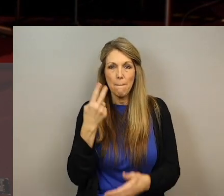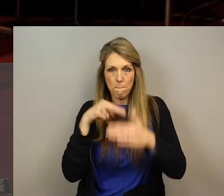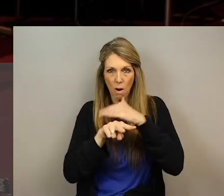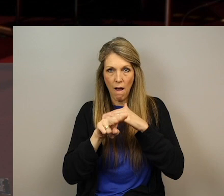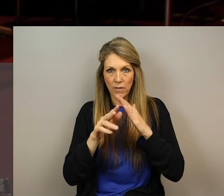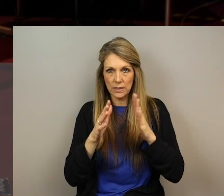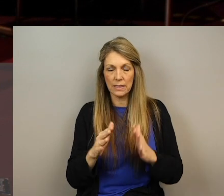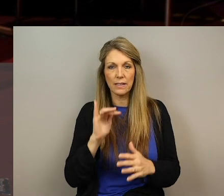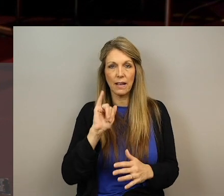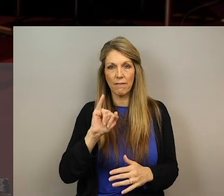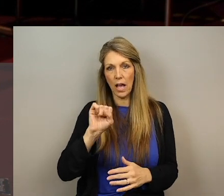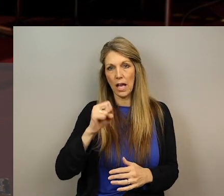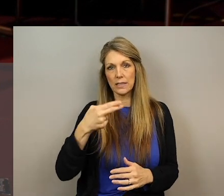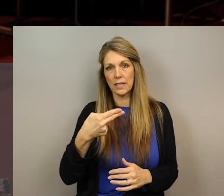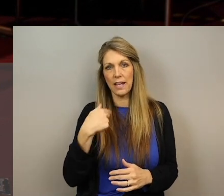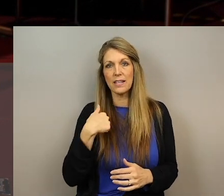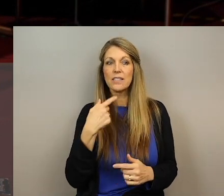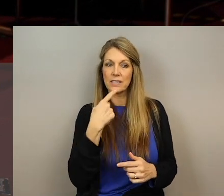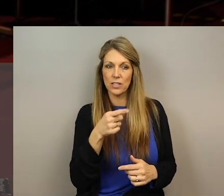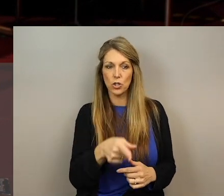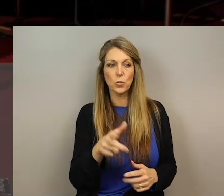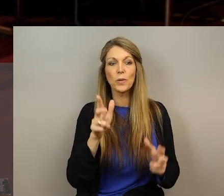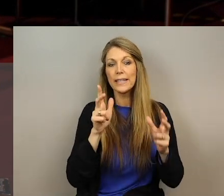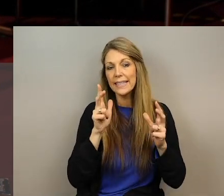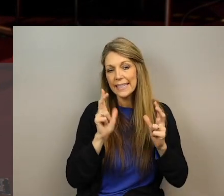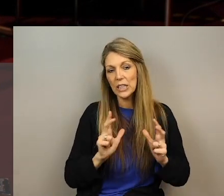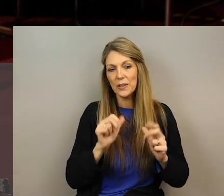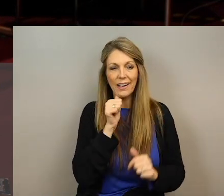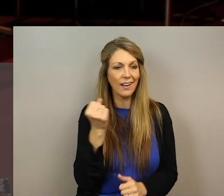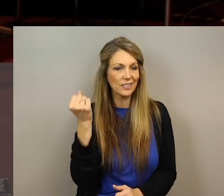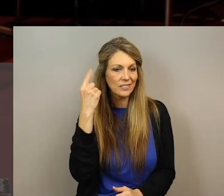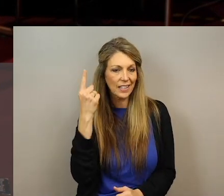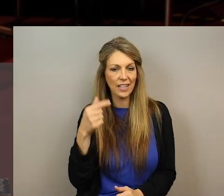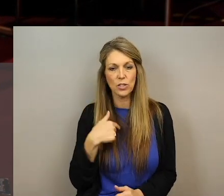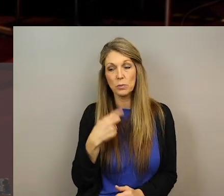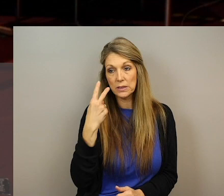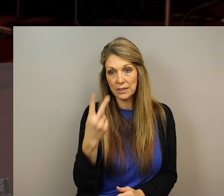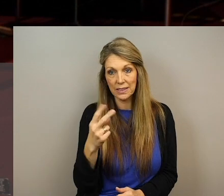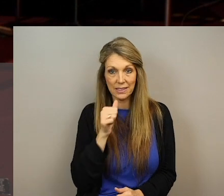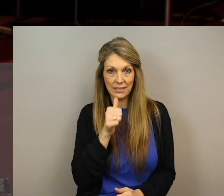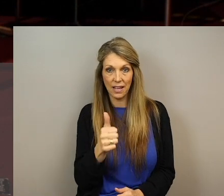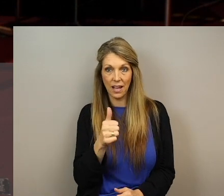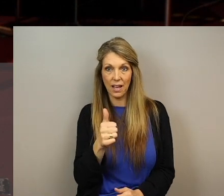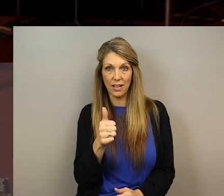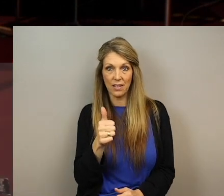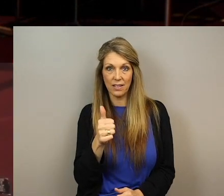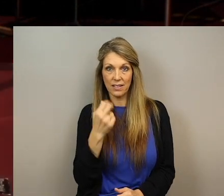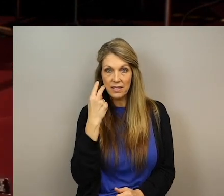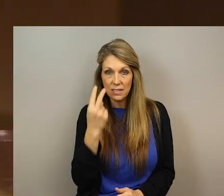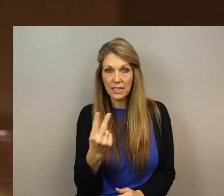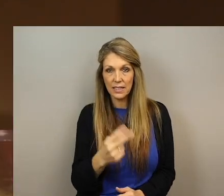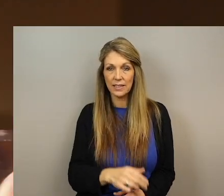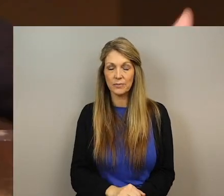of Isaiah is fulfilled that says, you will indeed hear, but never understand, and you will indeed see, but never